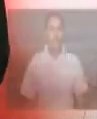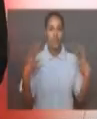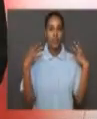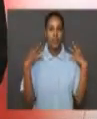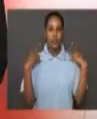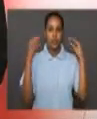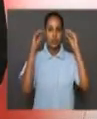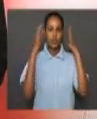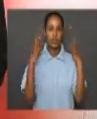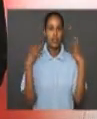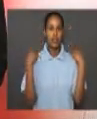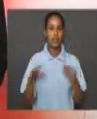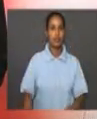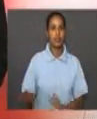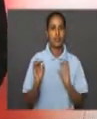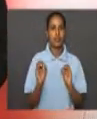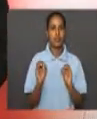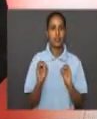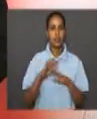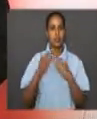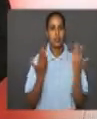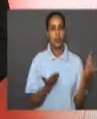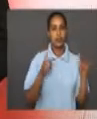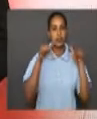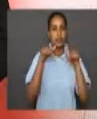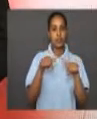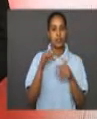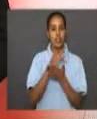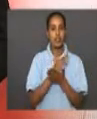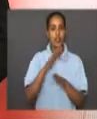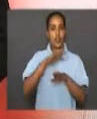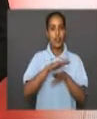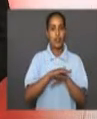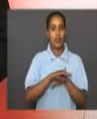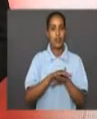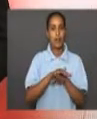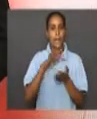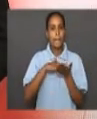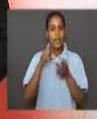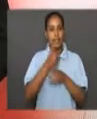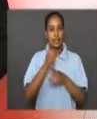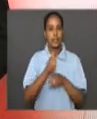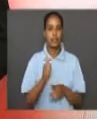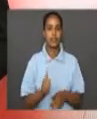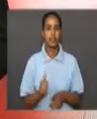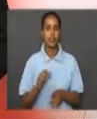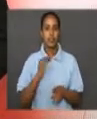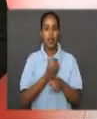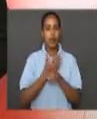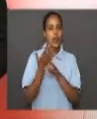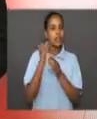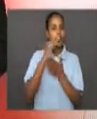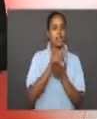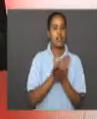Hello, teacher. Hello, students. Welcome to today's lesson on metallurgy. In our